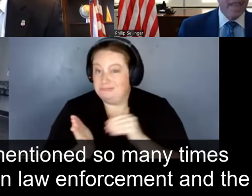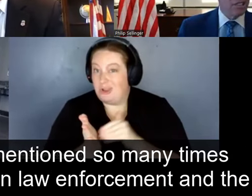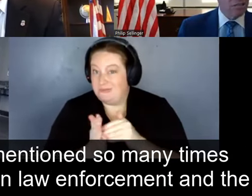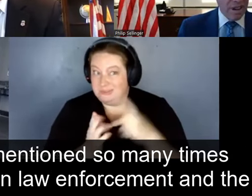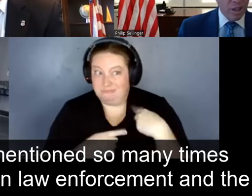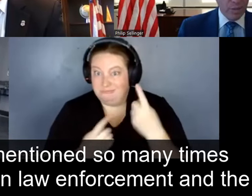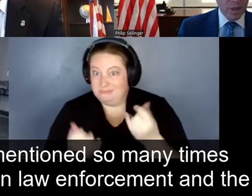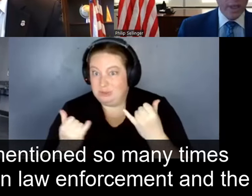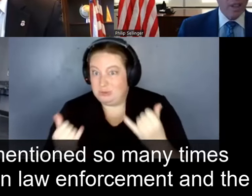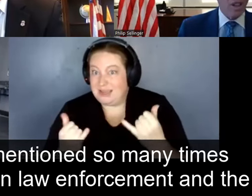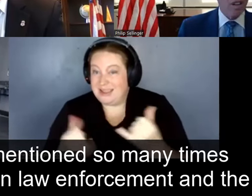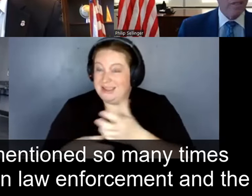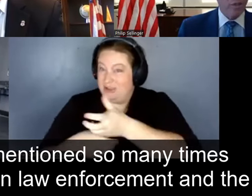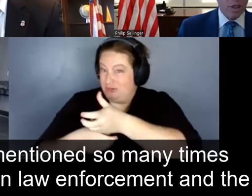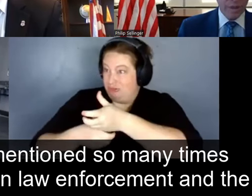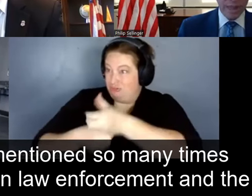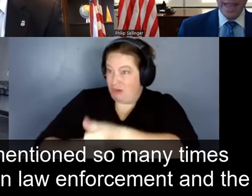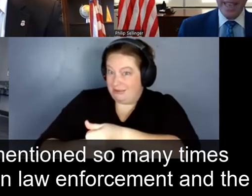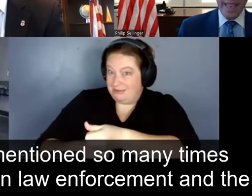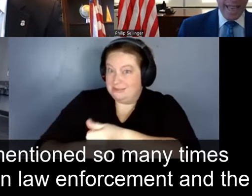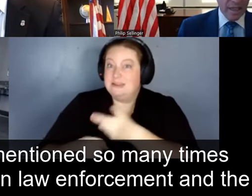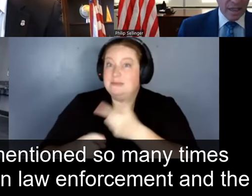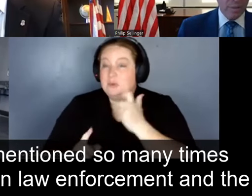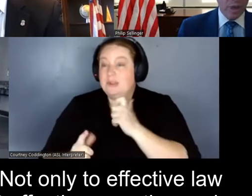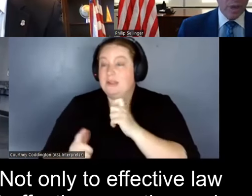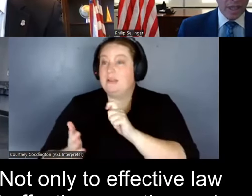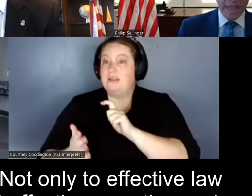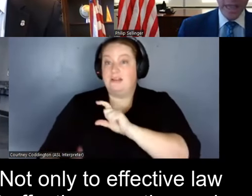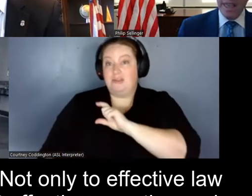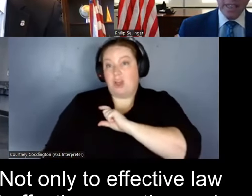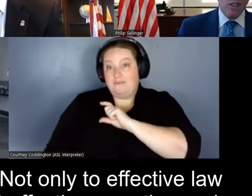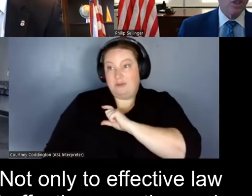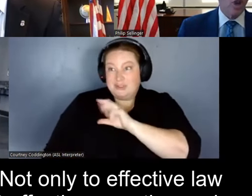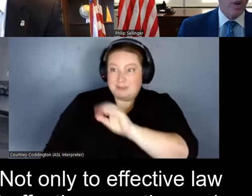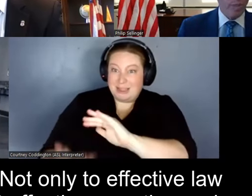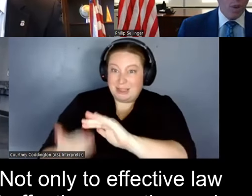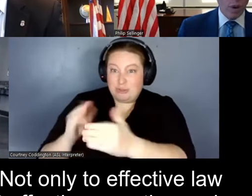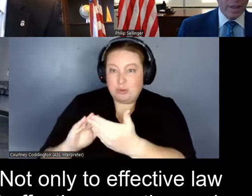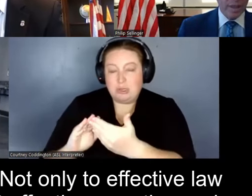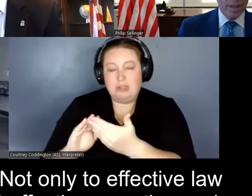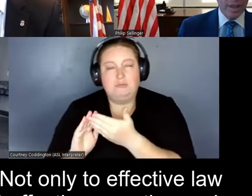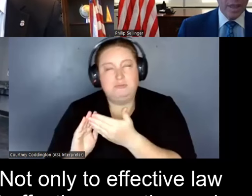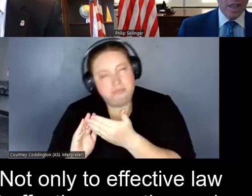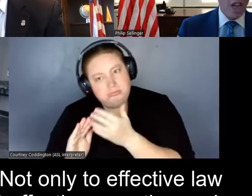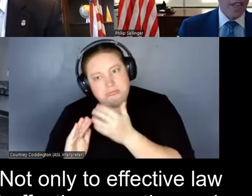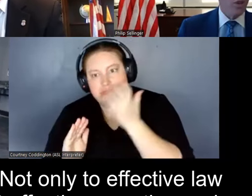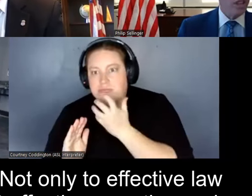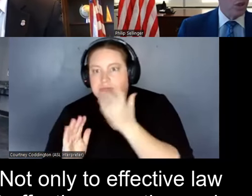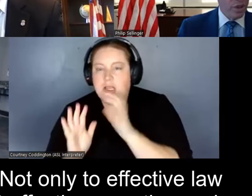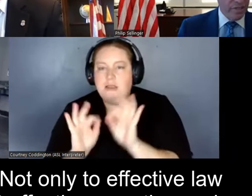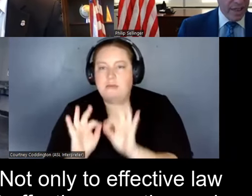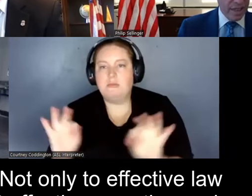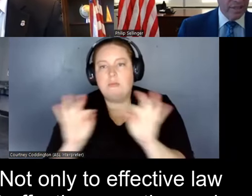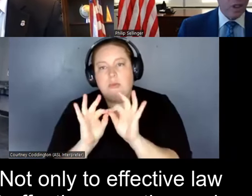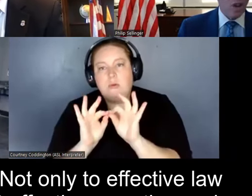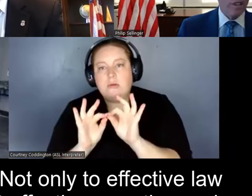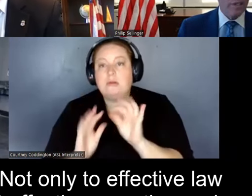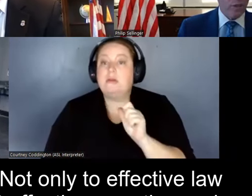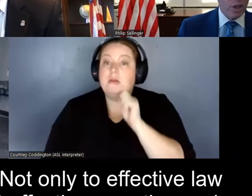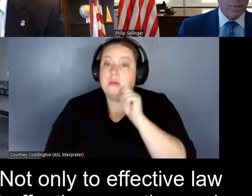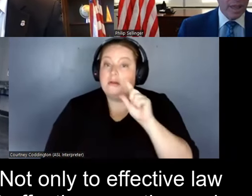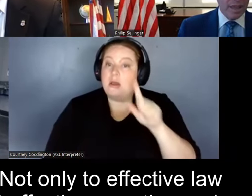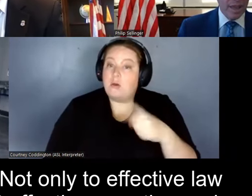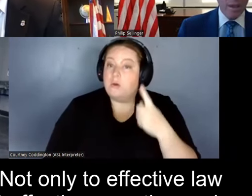today, trust between law enforcement and the community is so important, not only to effective